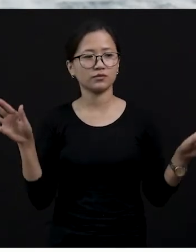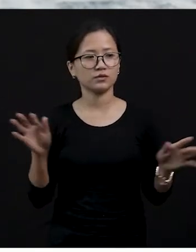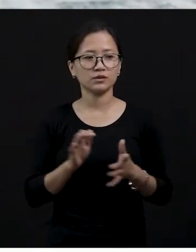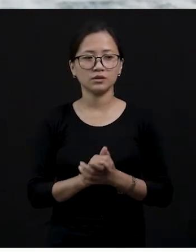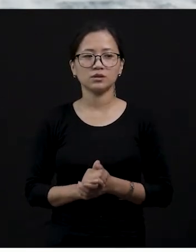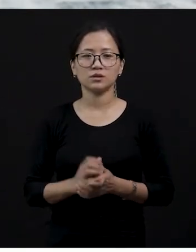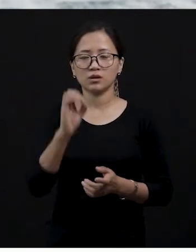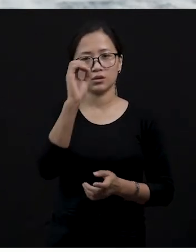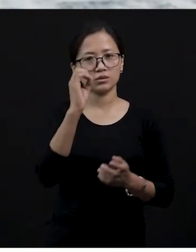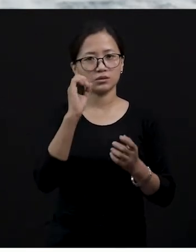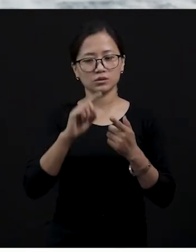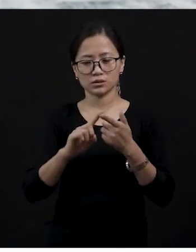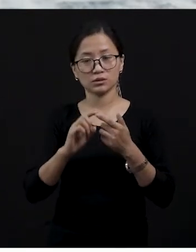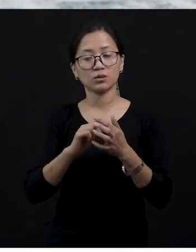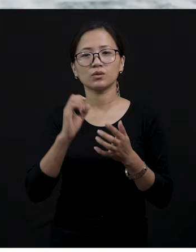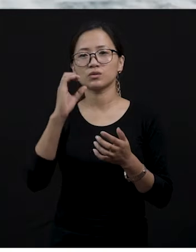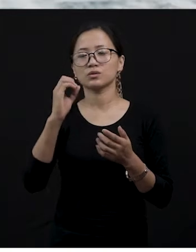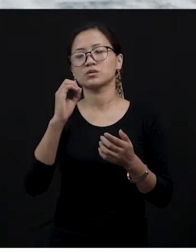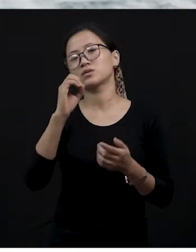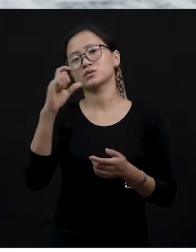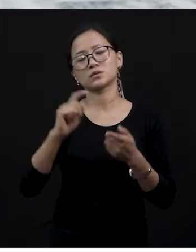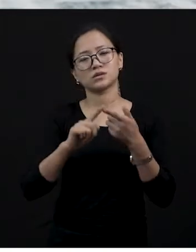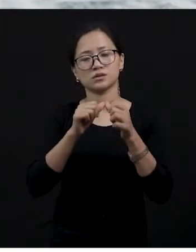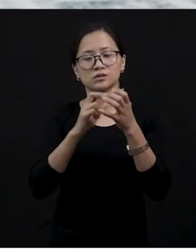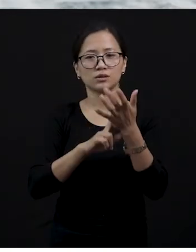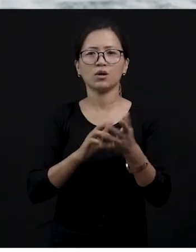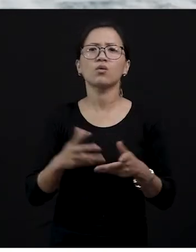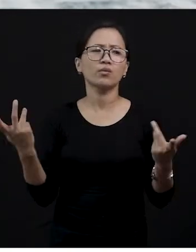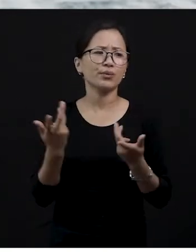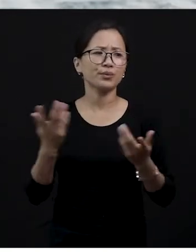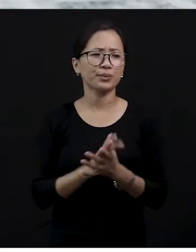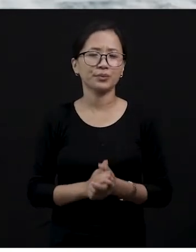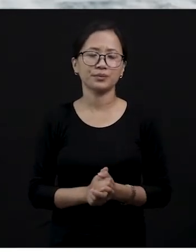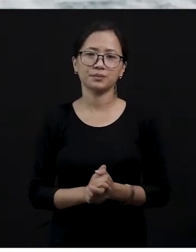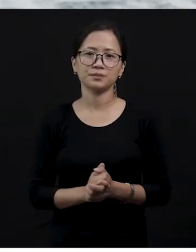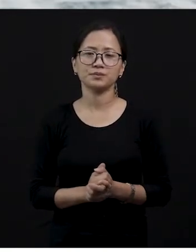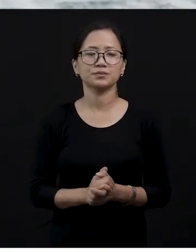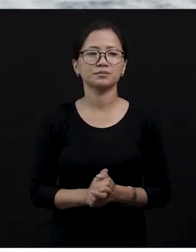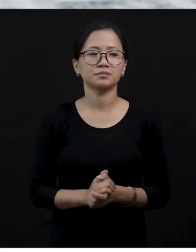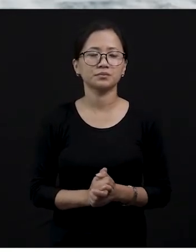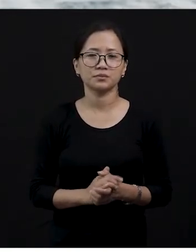is an ocean. These are oceans. And see, what is it? What is the ocean water doing? It is